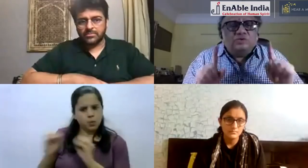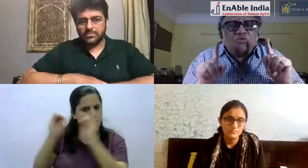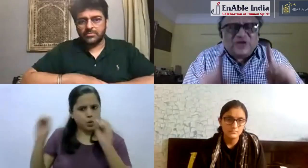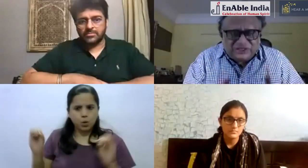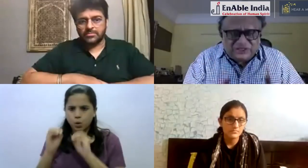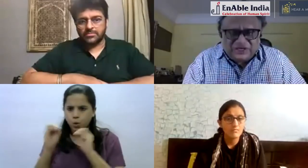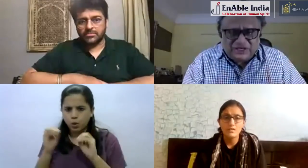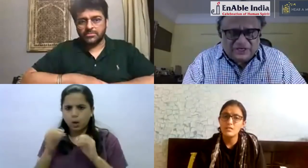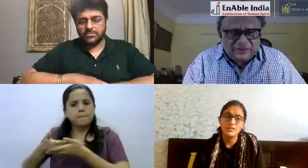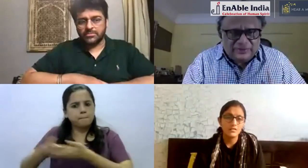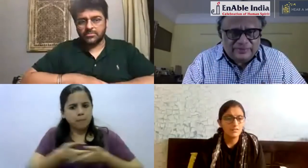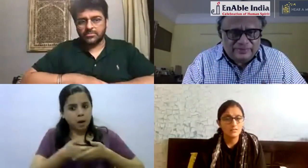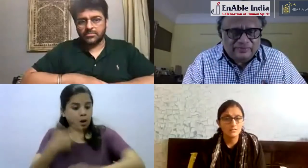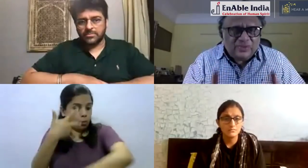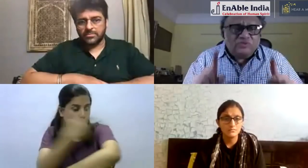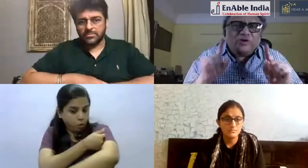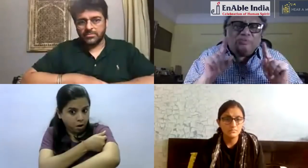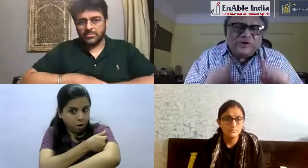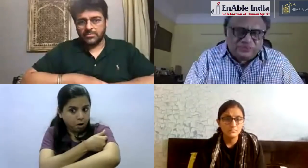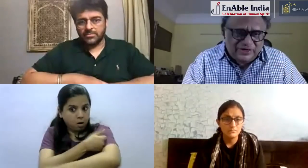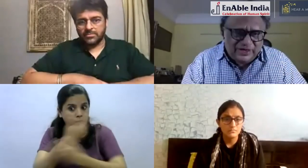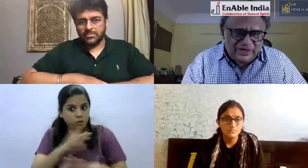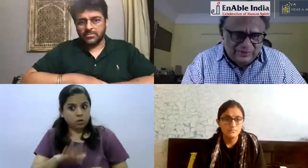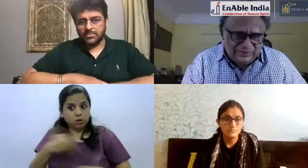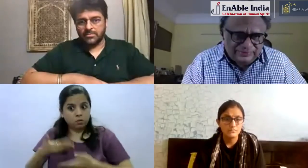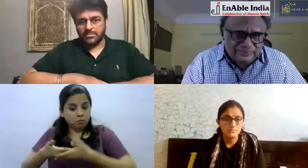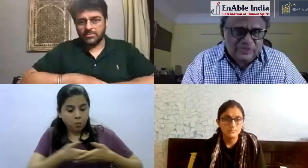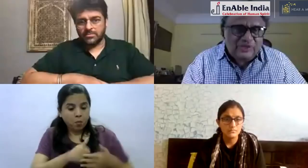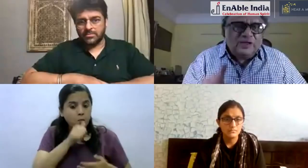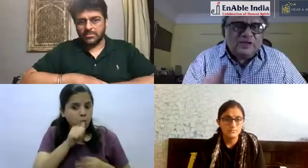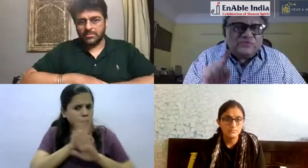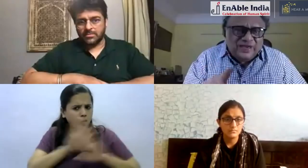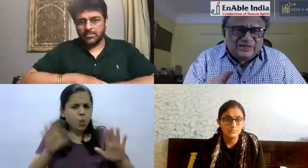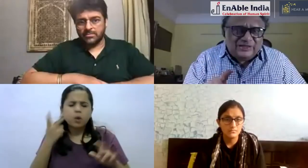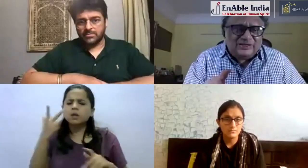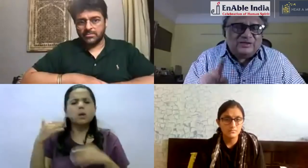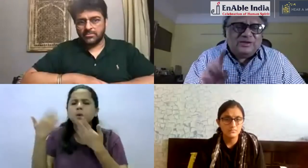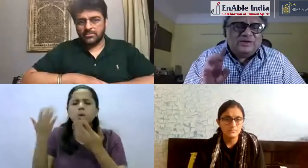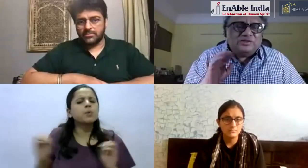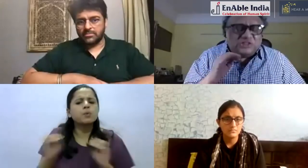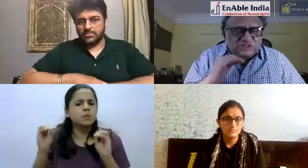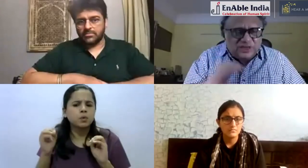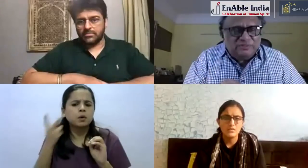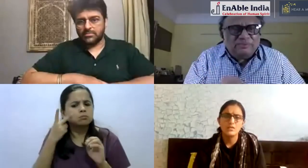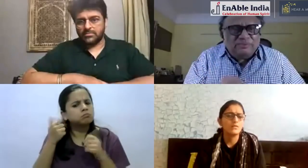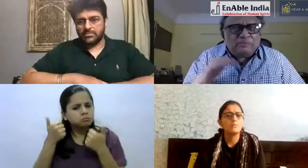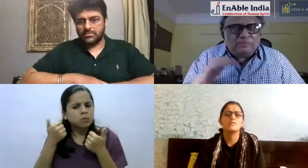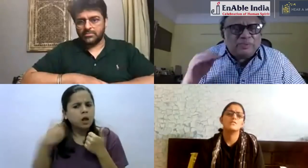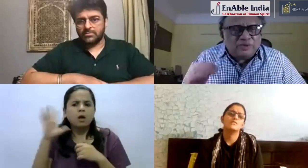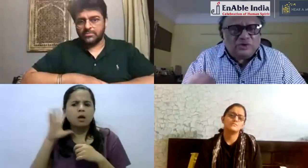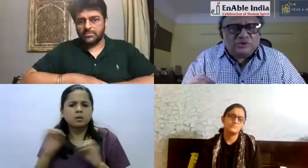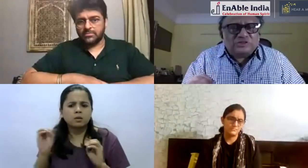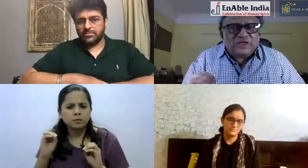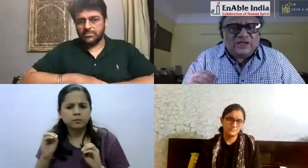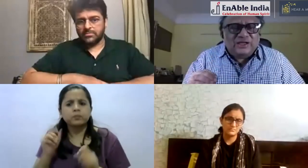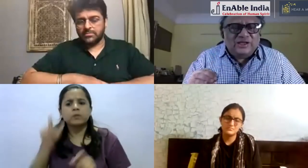to vaccination for breastfeeding. In fact, some people